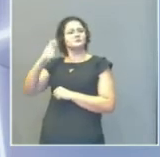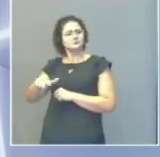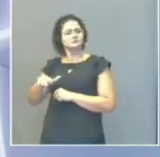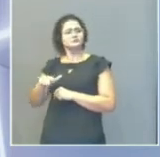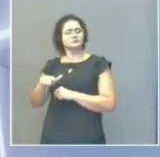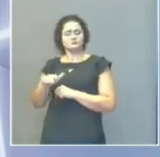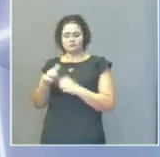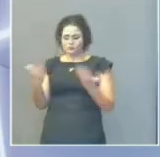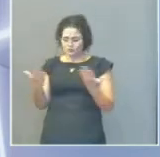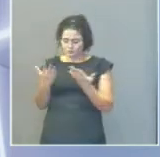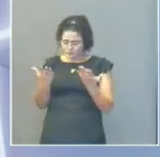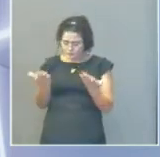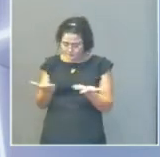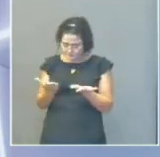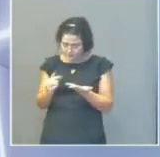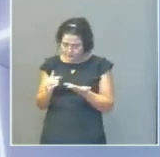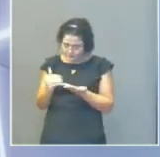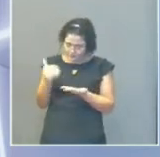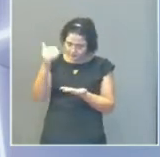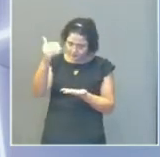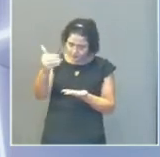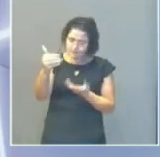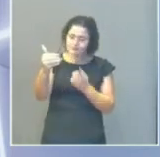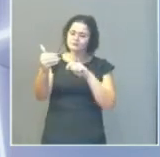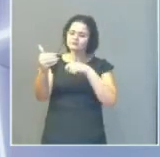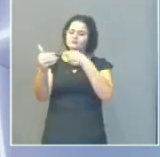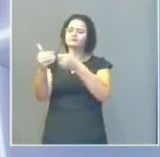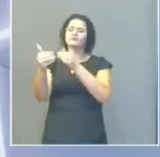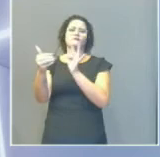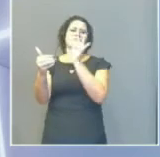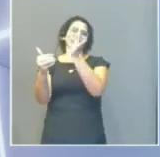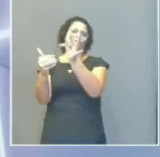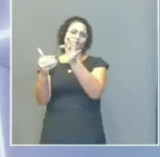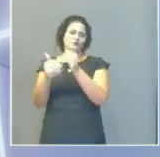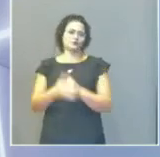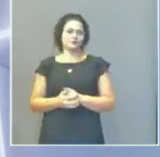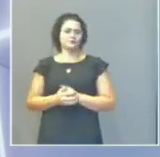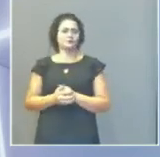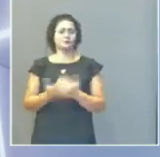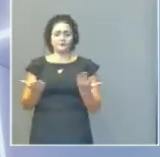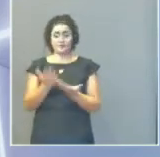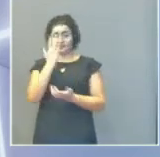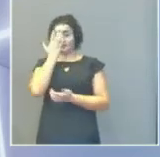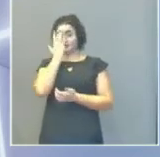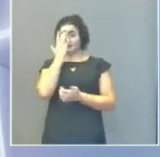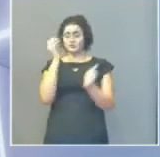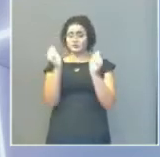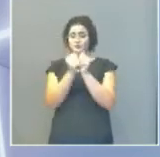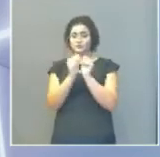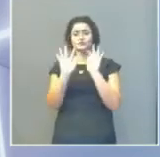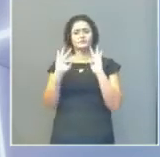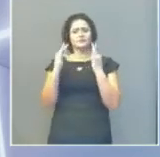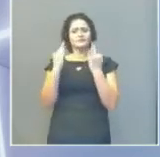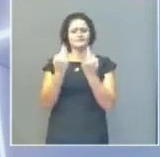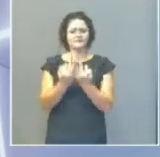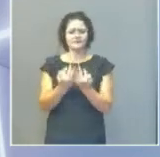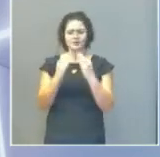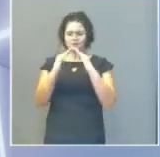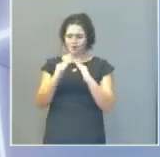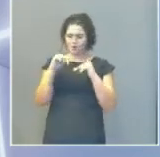rudely call the future. I'm here with my family in India, where I live and make my